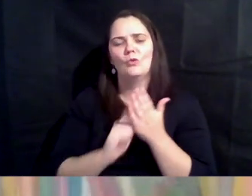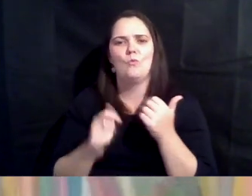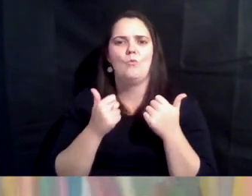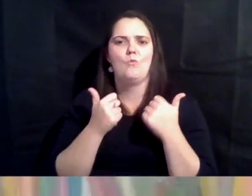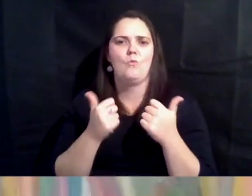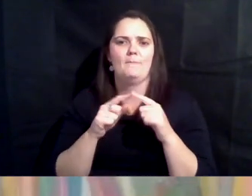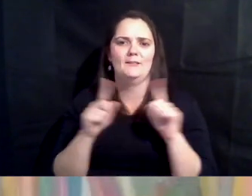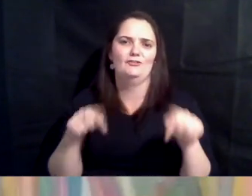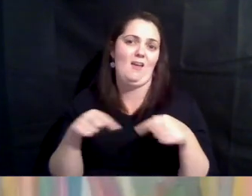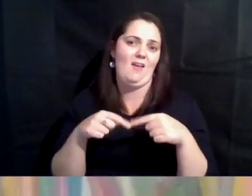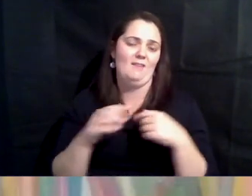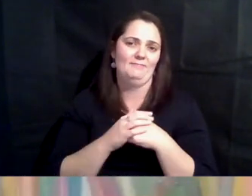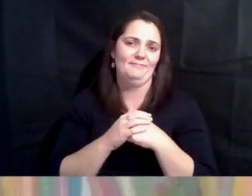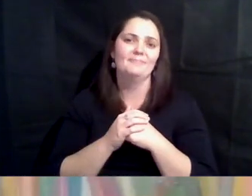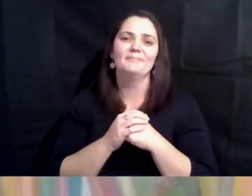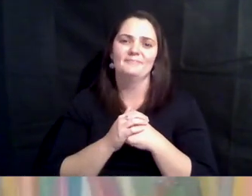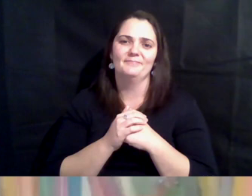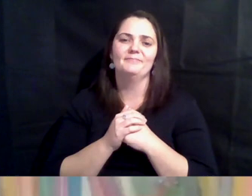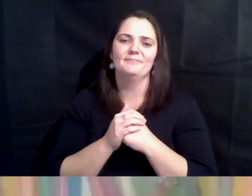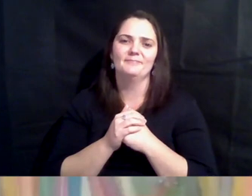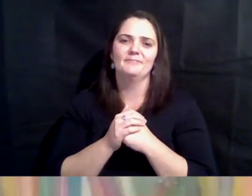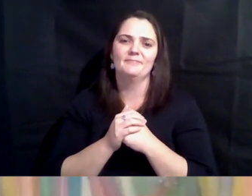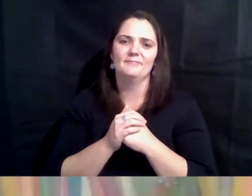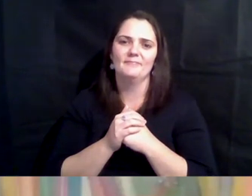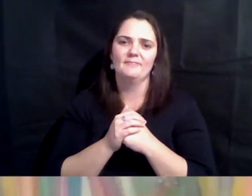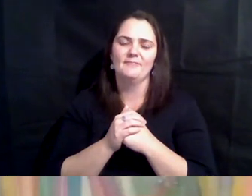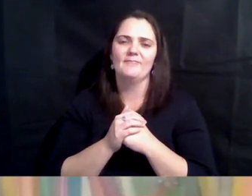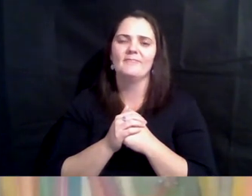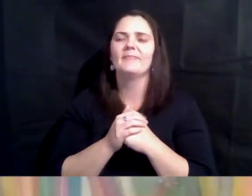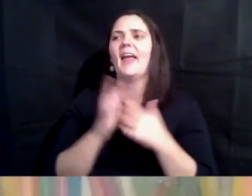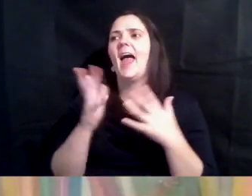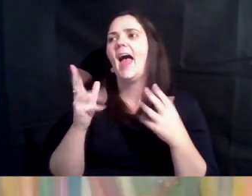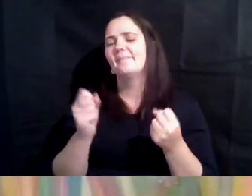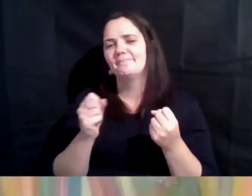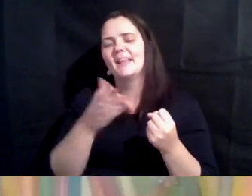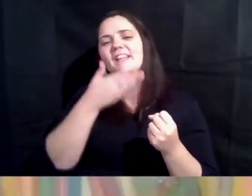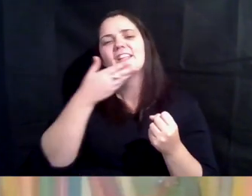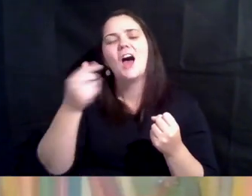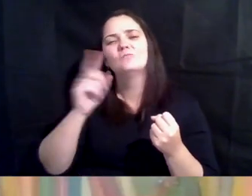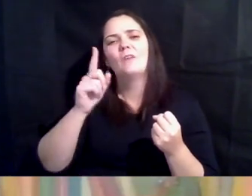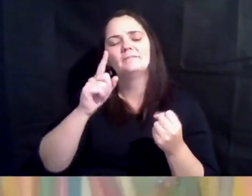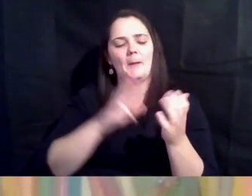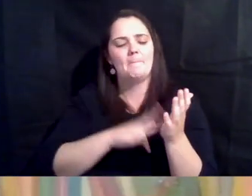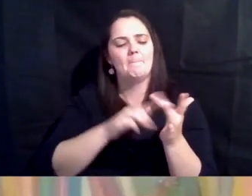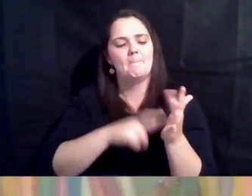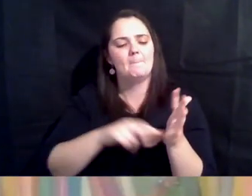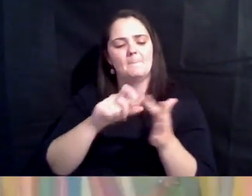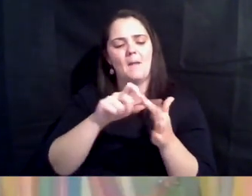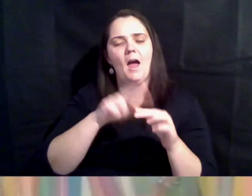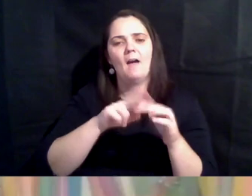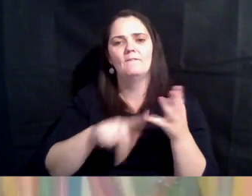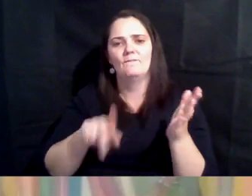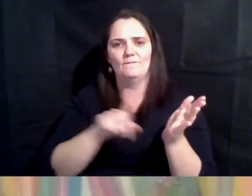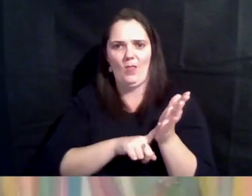little pic of your house plants. What I was looking for then was the word mindful. It would be a nice mindful thing to do. So with that